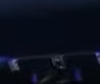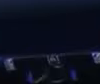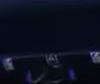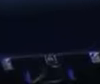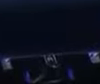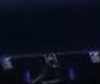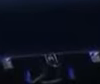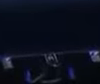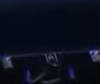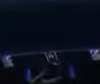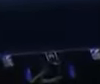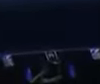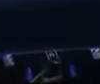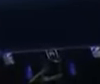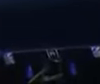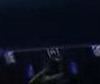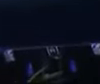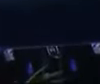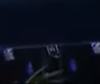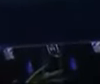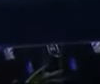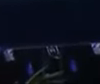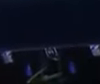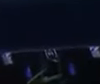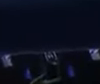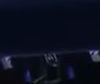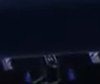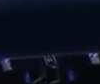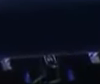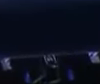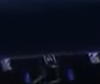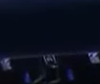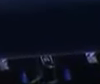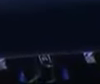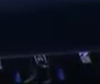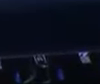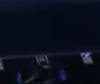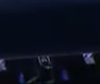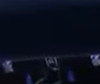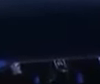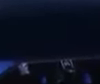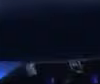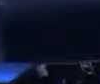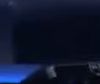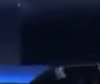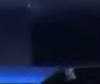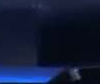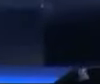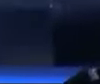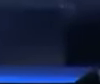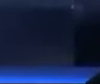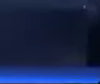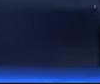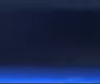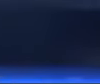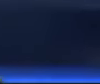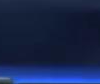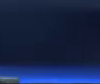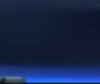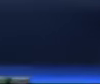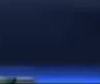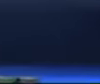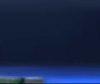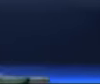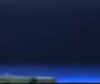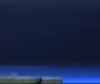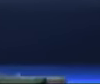by the covenant of stones. Bound to the earth. Job said, in six things shall he deliver